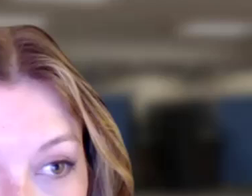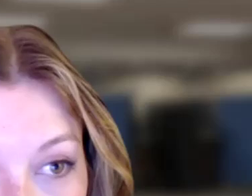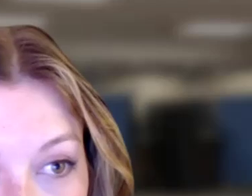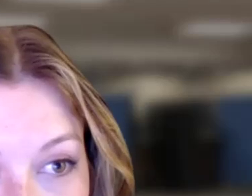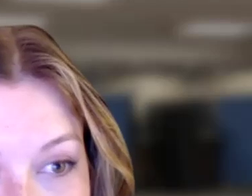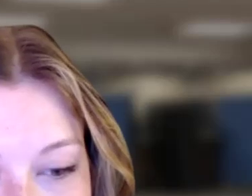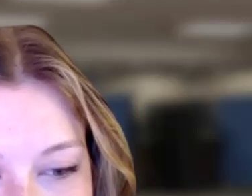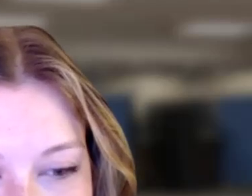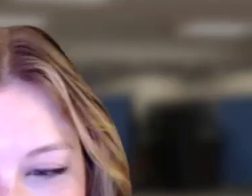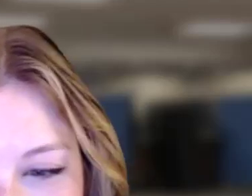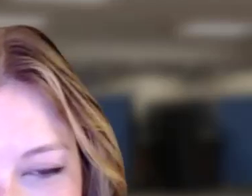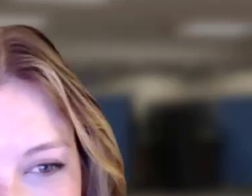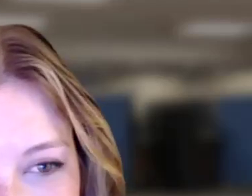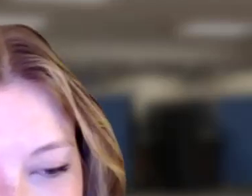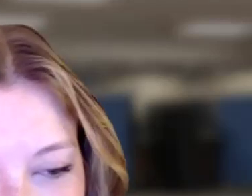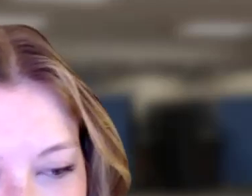One moment, please.